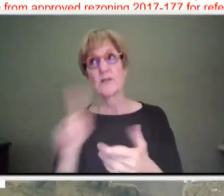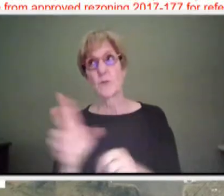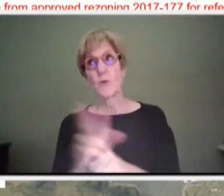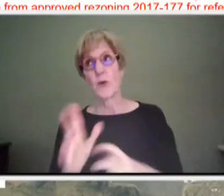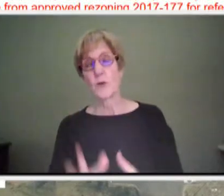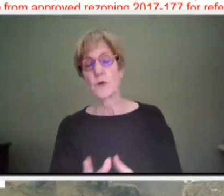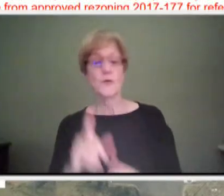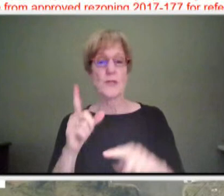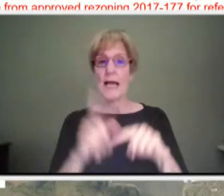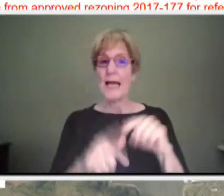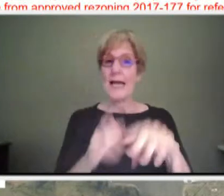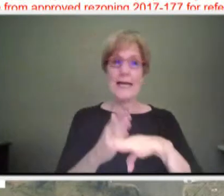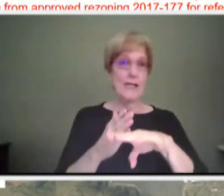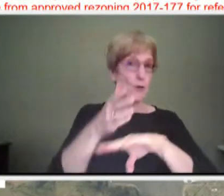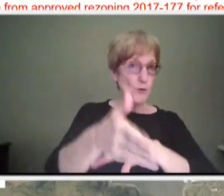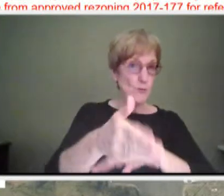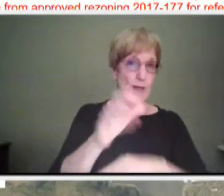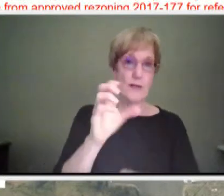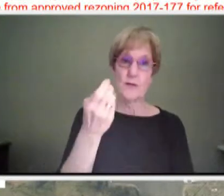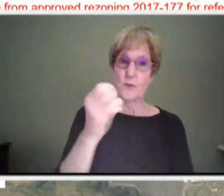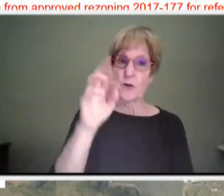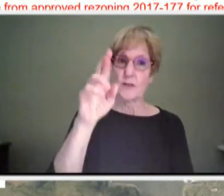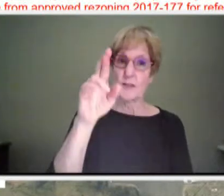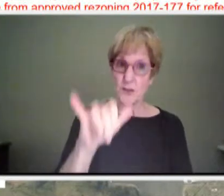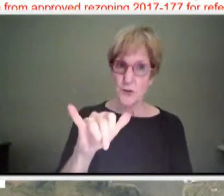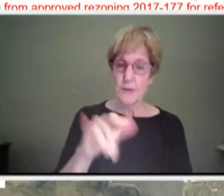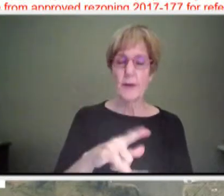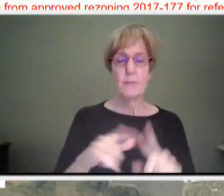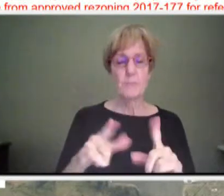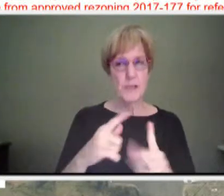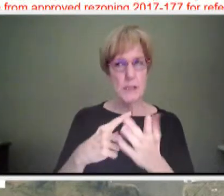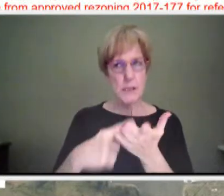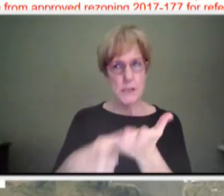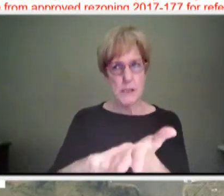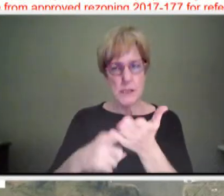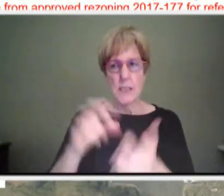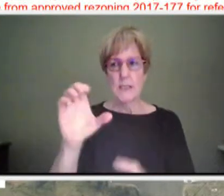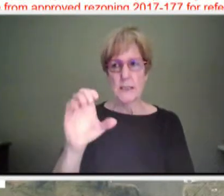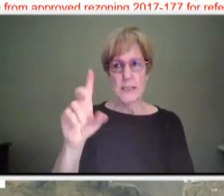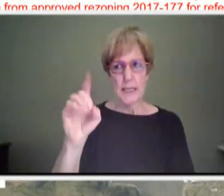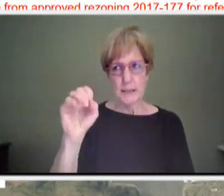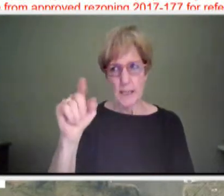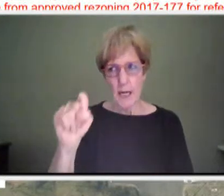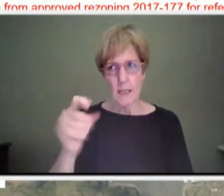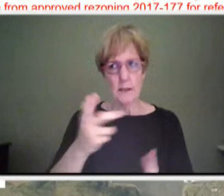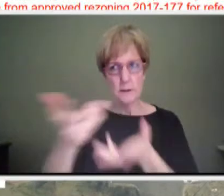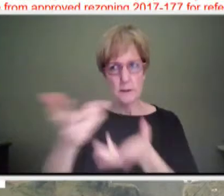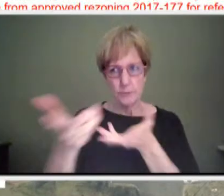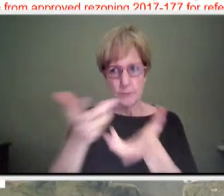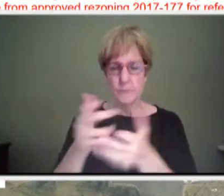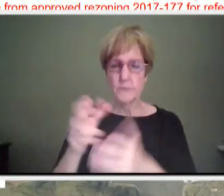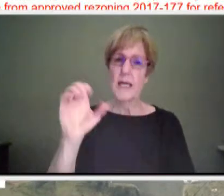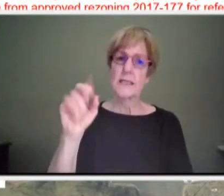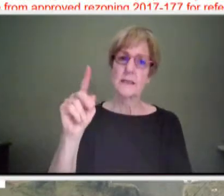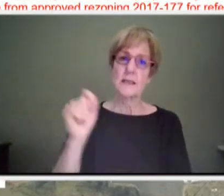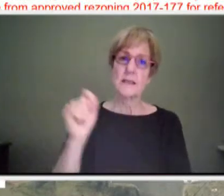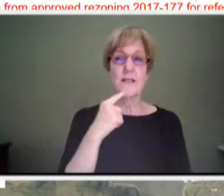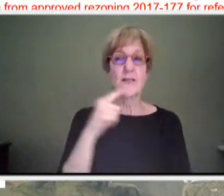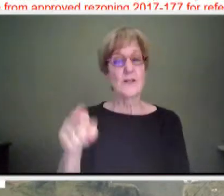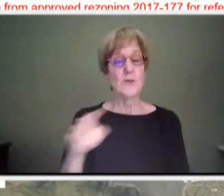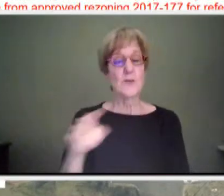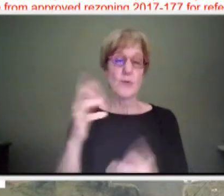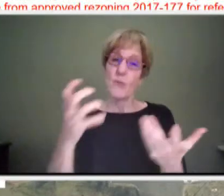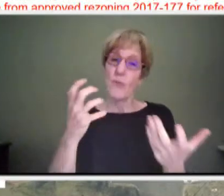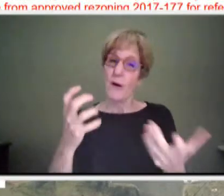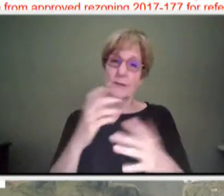straight across to Cherry. But after kind of going back and forth with CDOT a good bit, CDOT said, hey, this is really the direction we want to